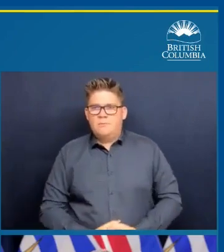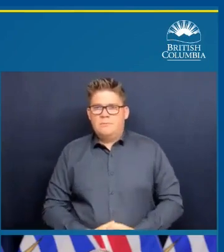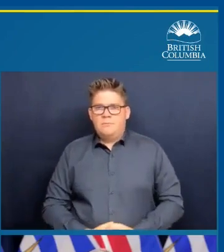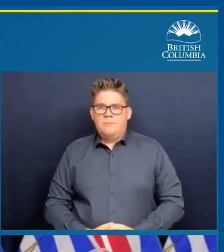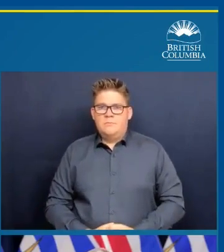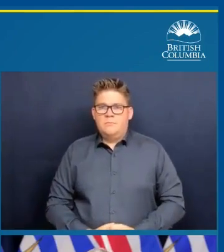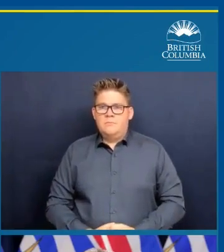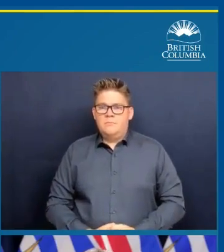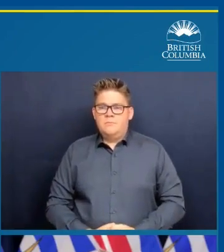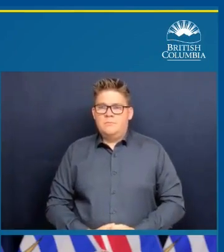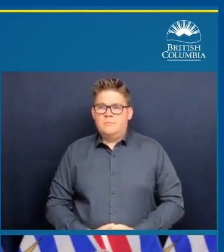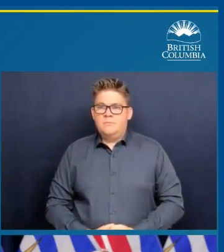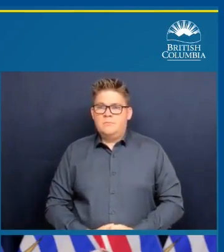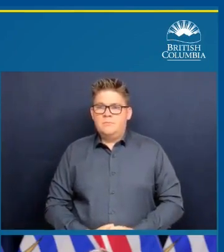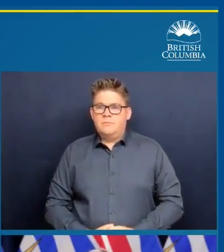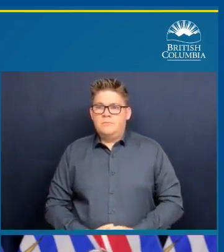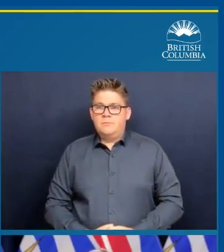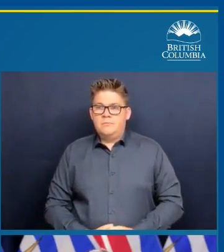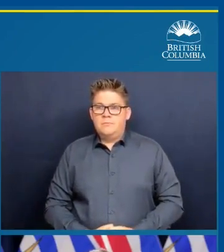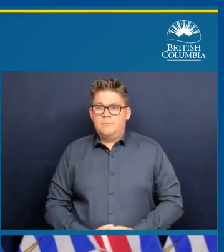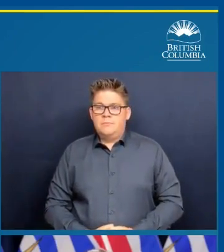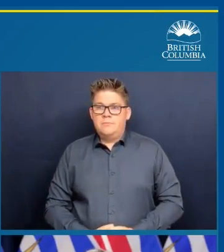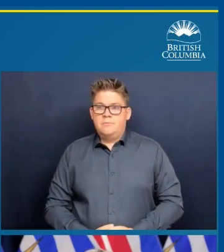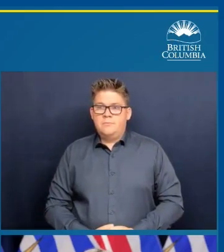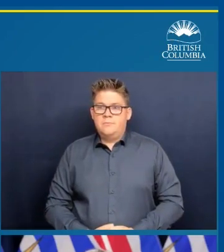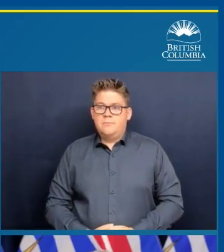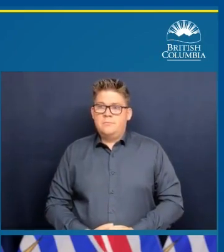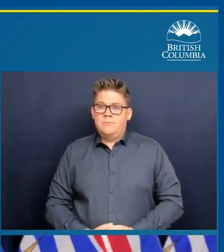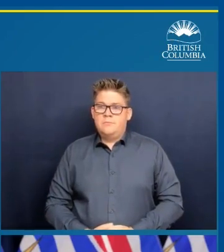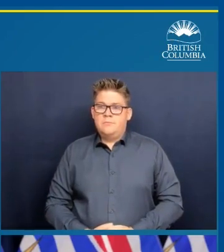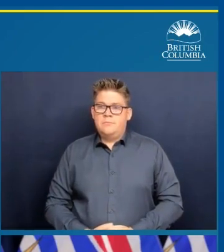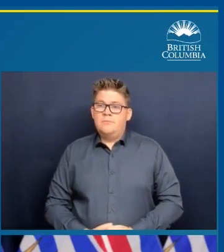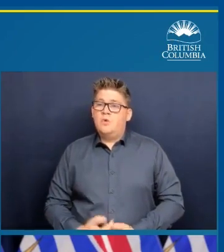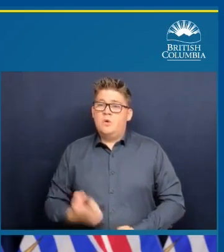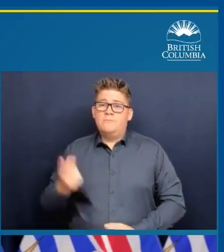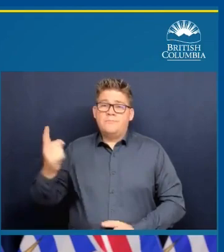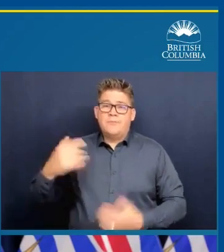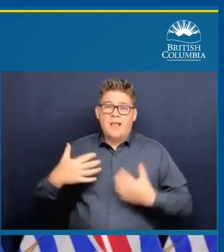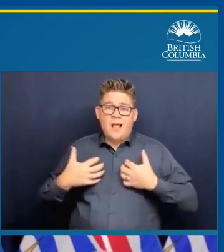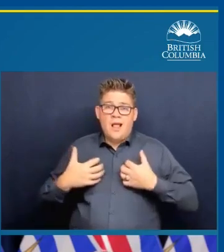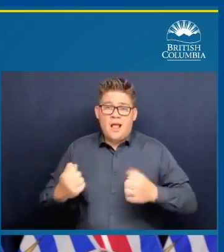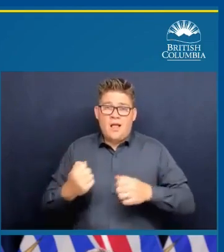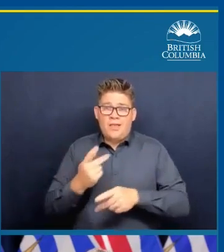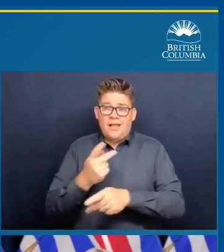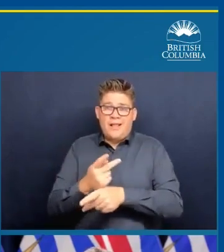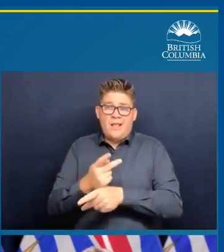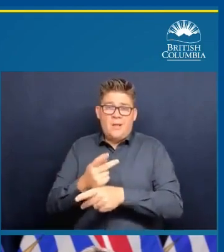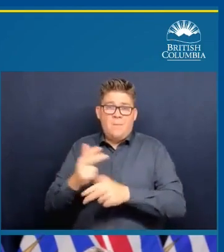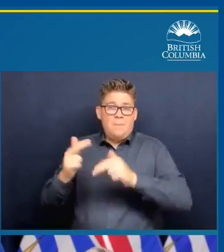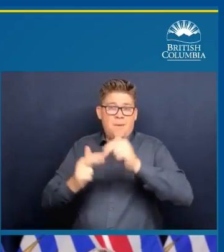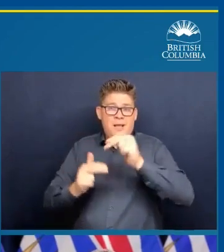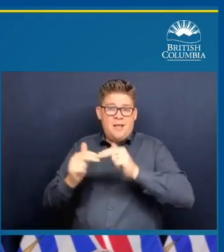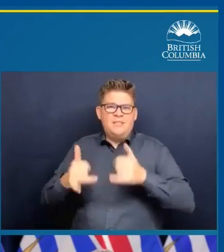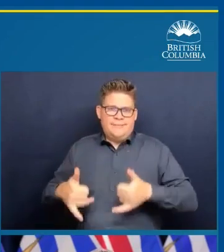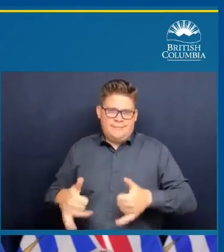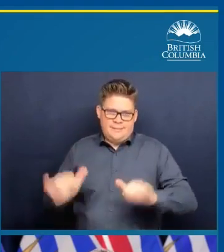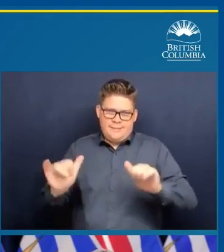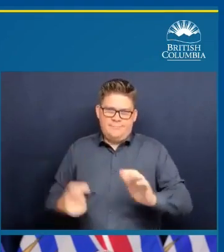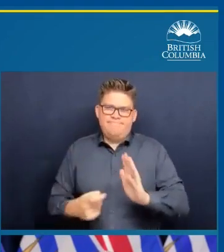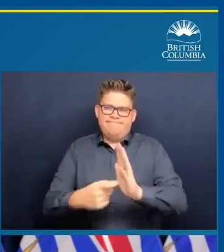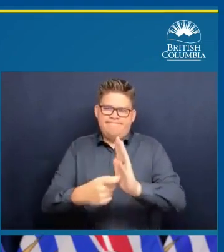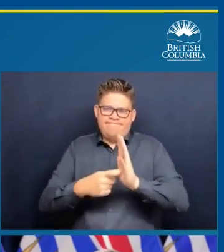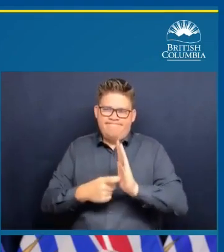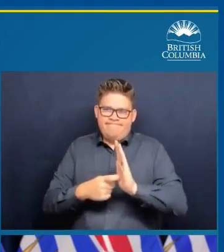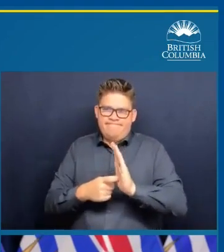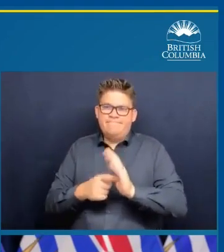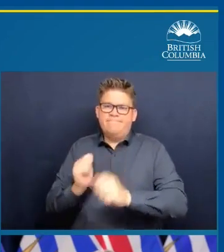we have a mandate in all of our healthcare settings across this province at all times. These tools are necessary all the time. So